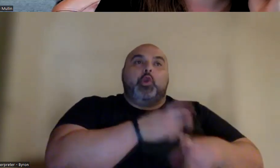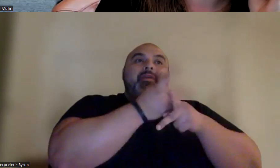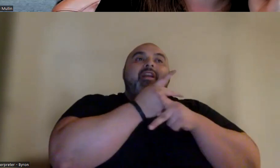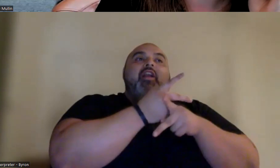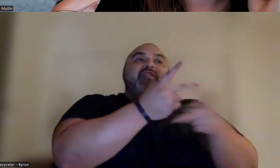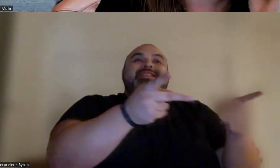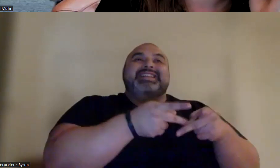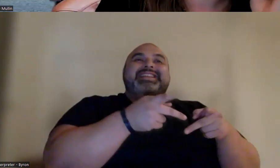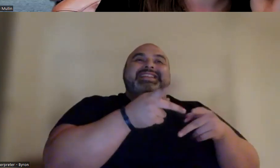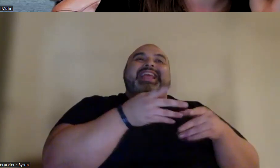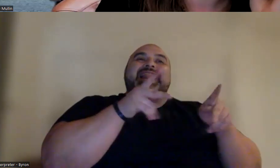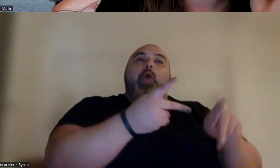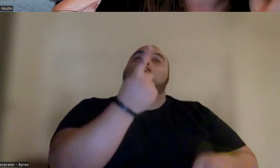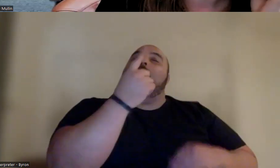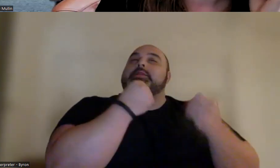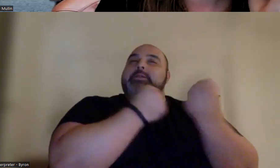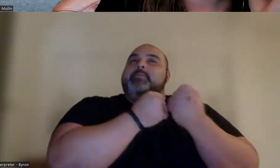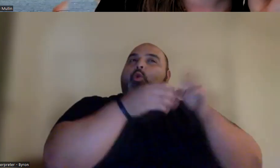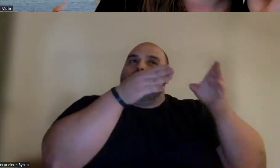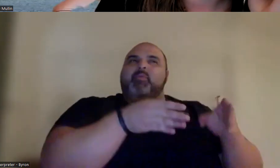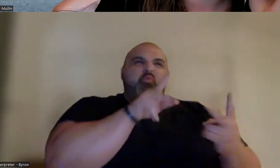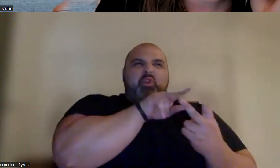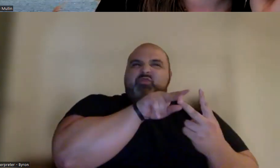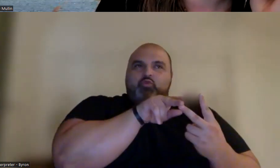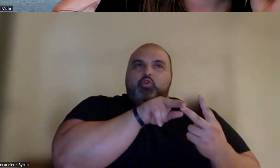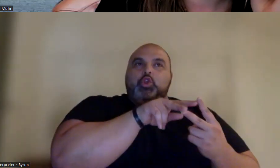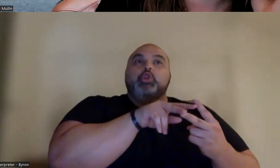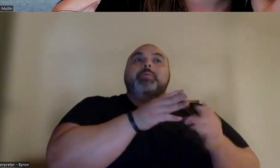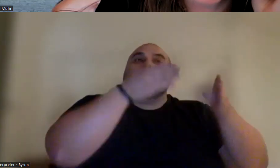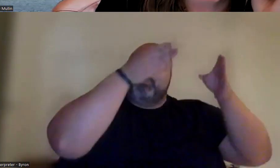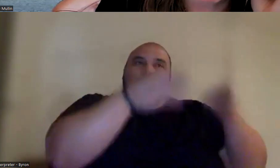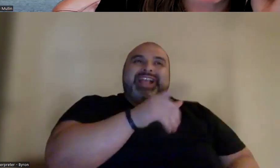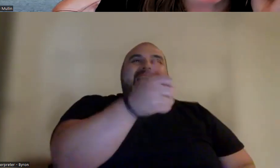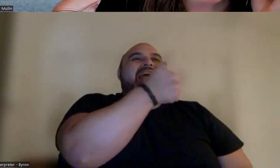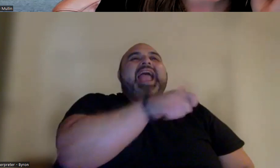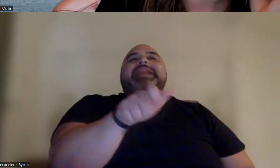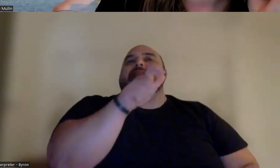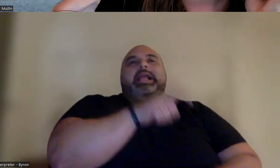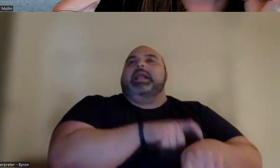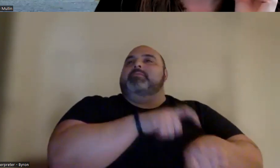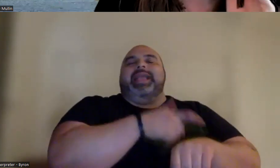least one support person, one of those two support people, to be present at any given time.